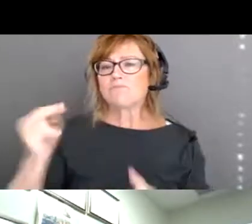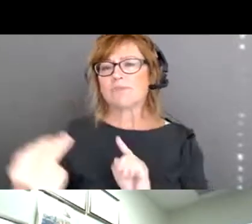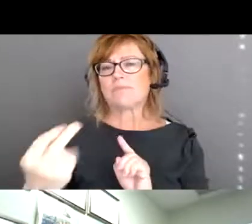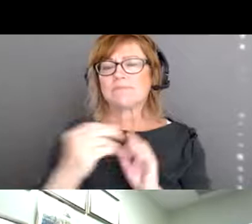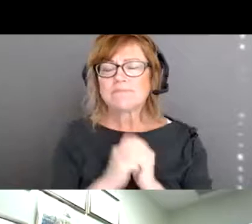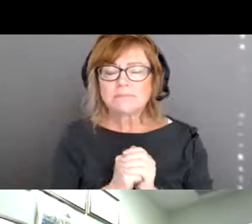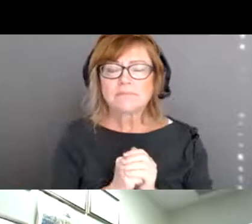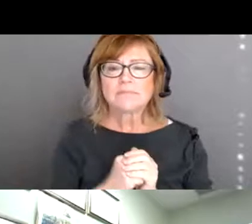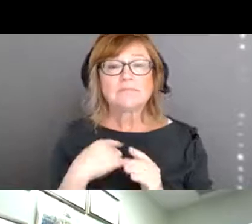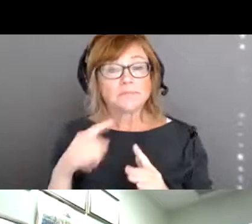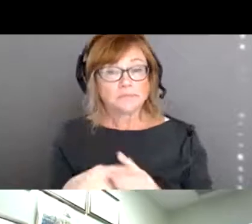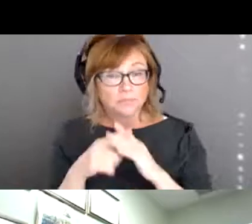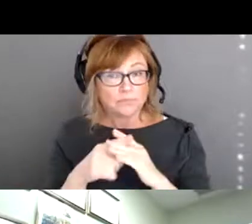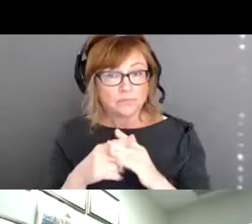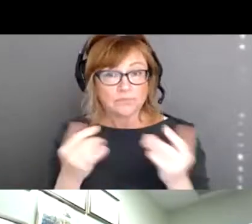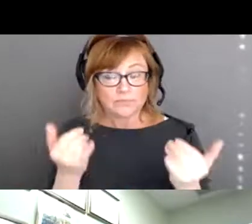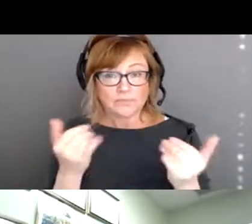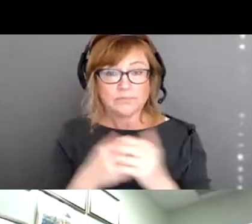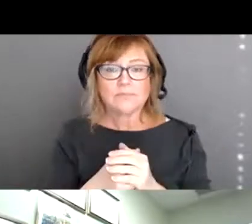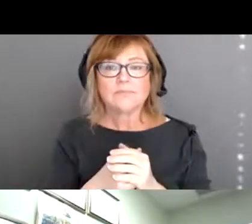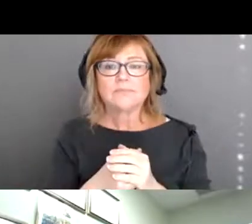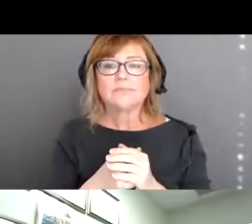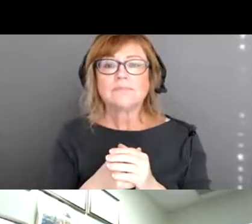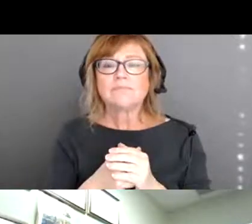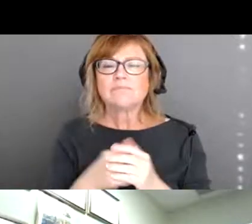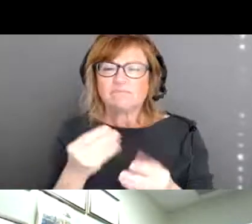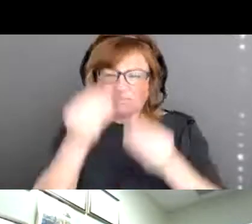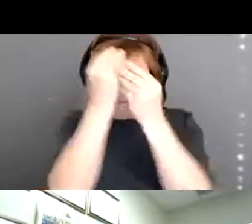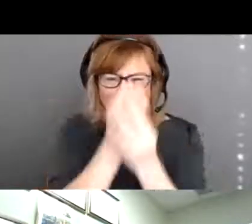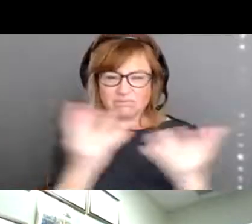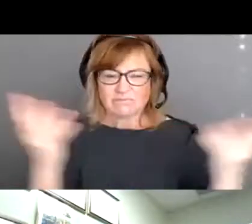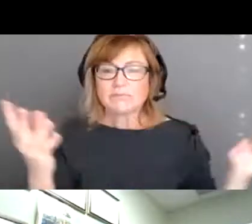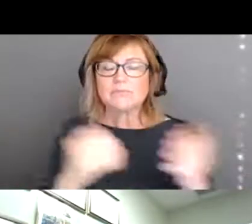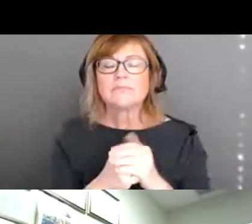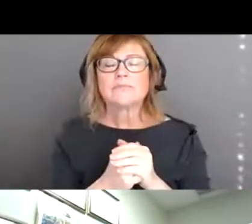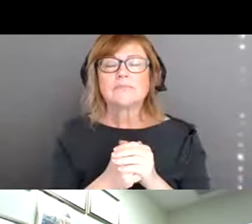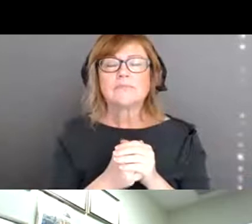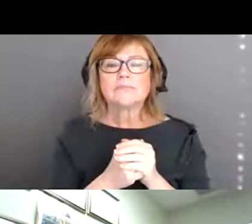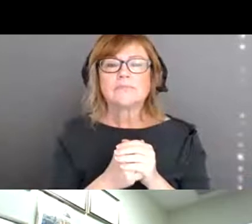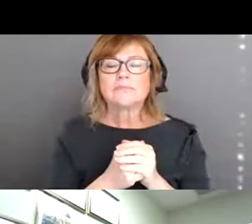So I'm starting with disclosure that I have no